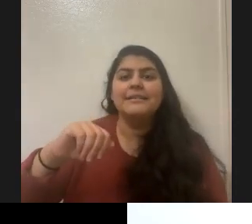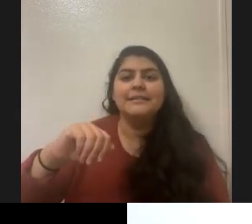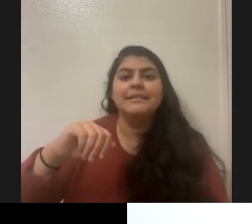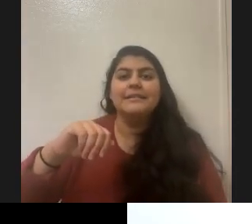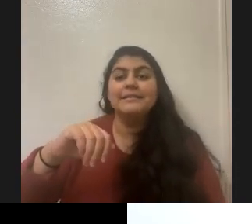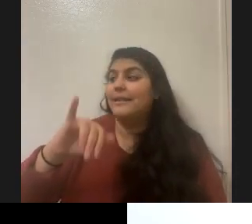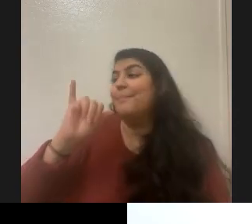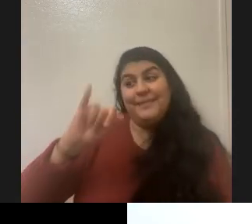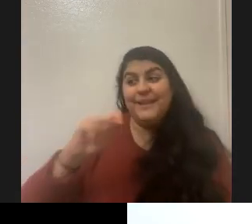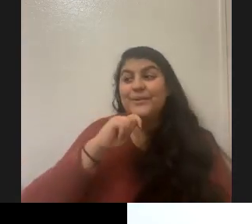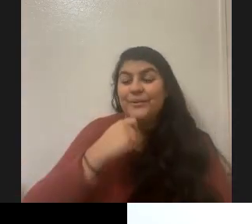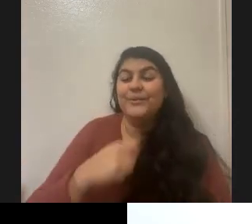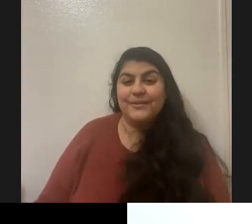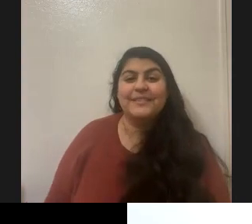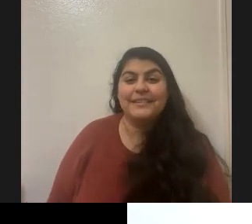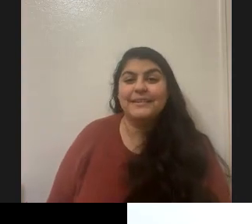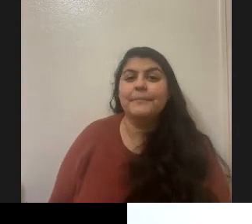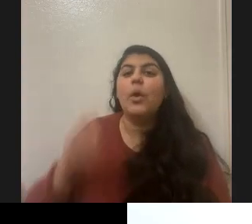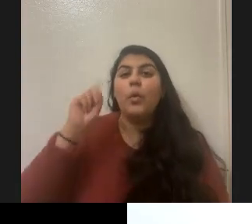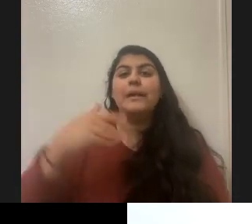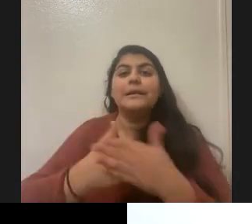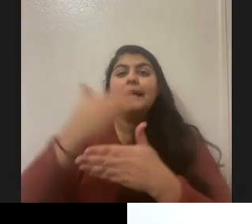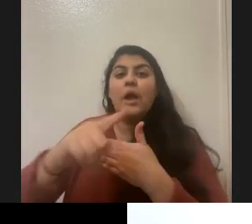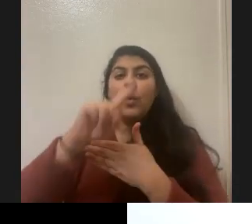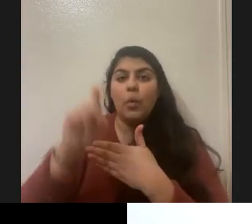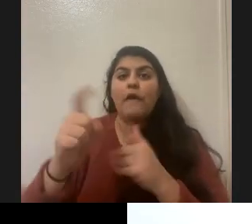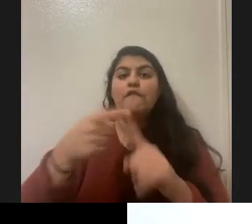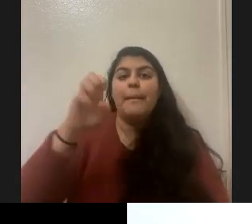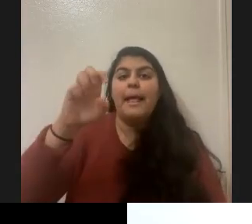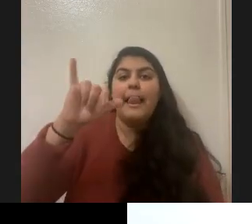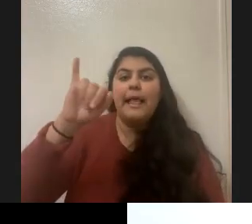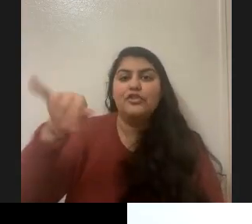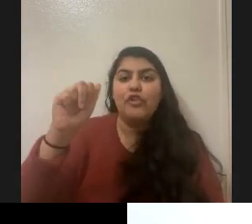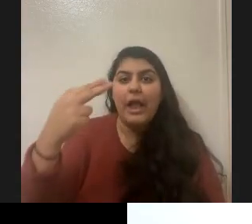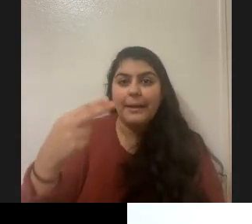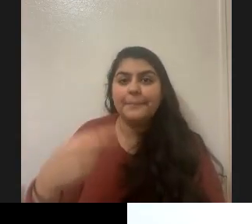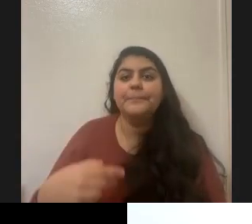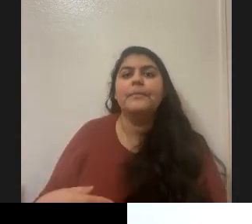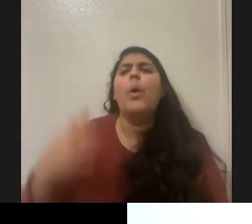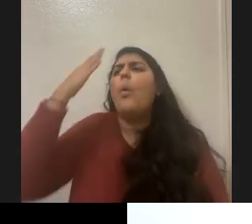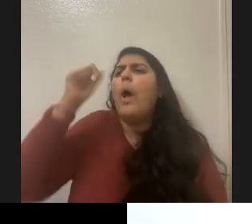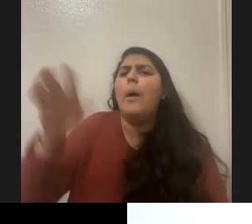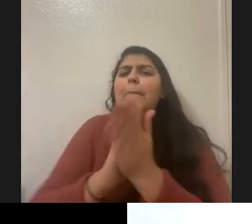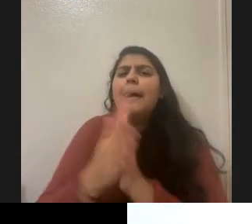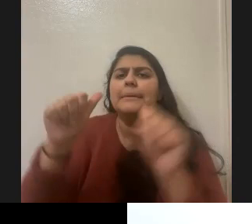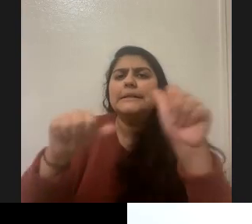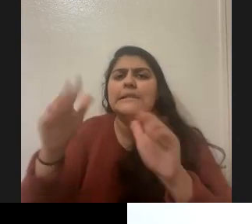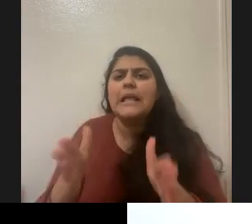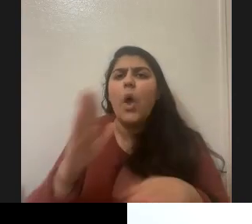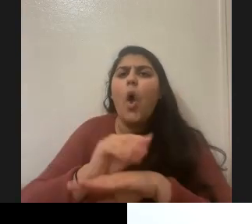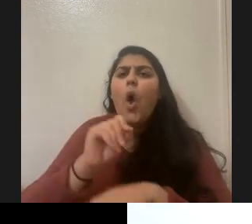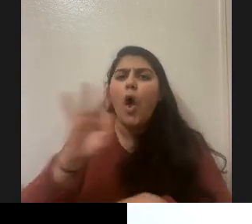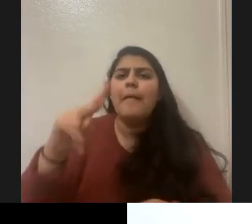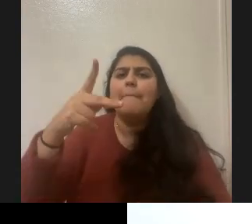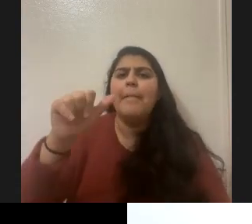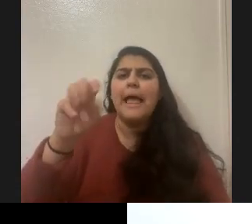That's pretty cool. All right. The next question from Elijah. Why did you become a scientist of plasma physics? What got